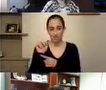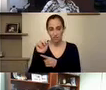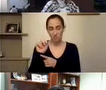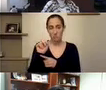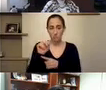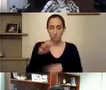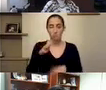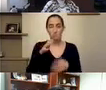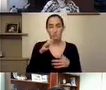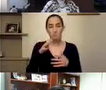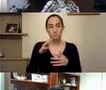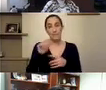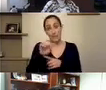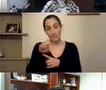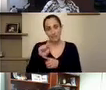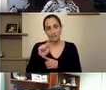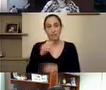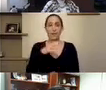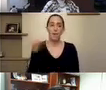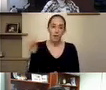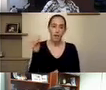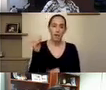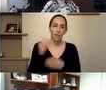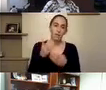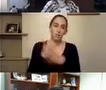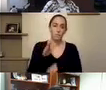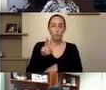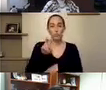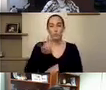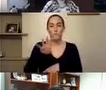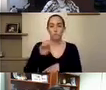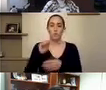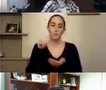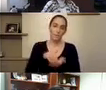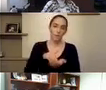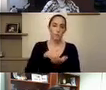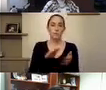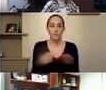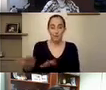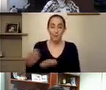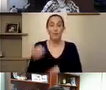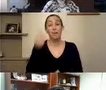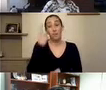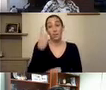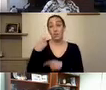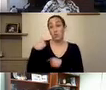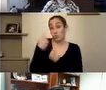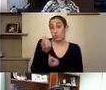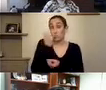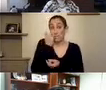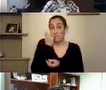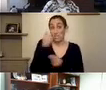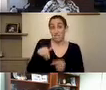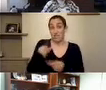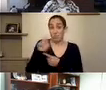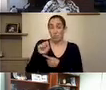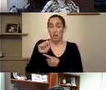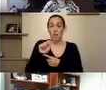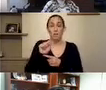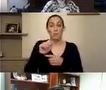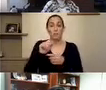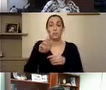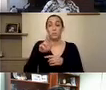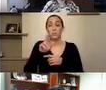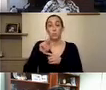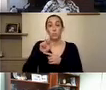get to 10 million. There have been a little bit more than 240,000 deaths here in the United States. And then here in New York, we've had